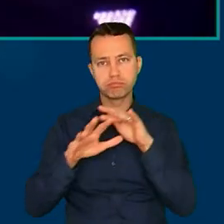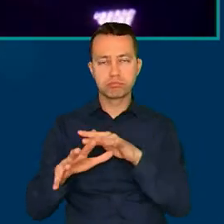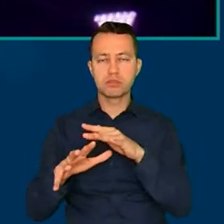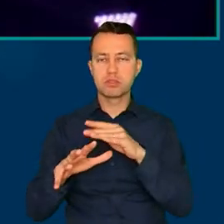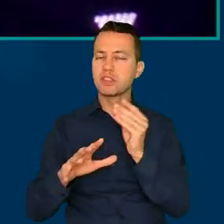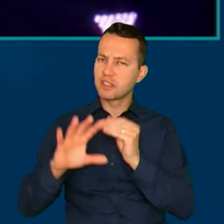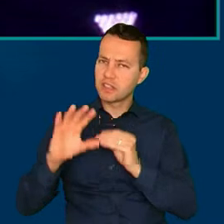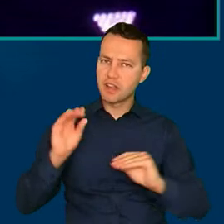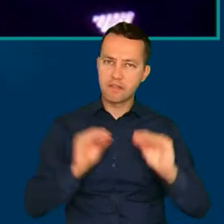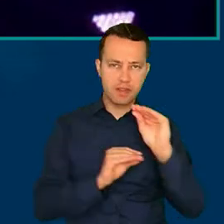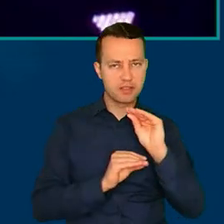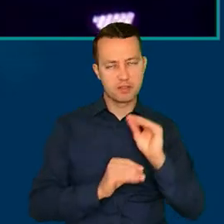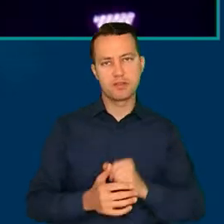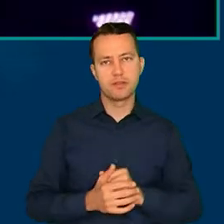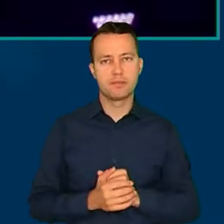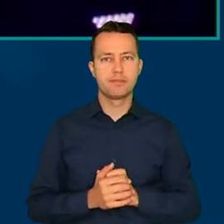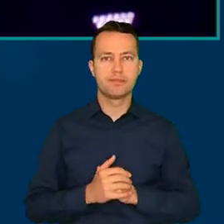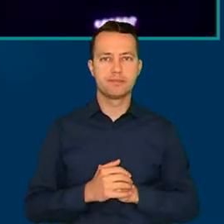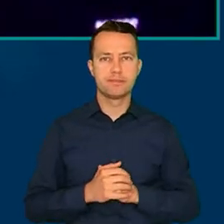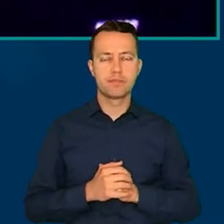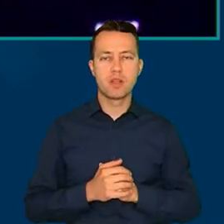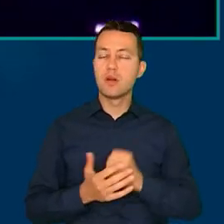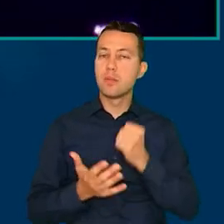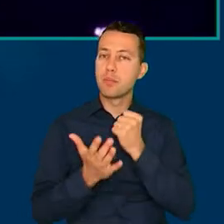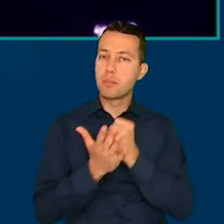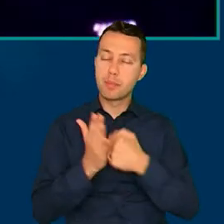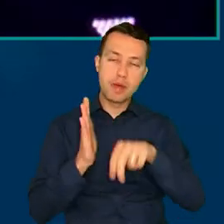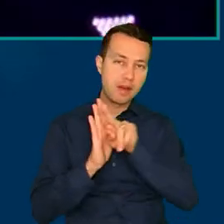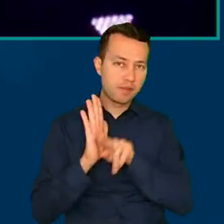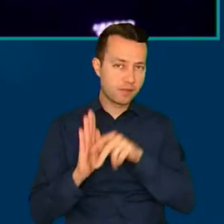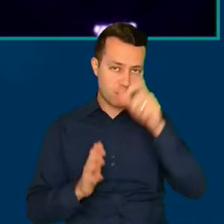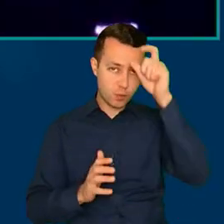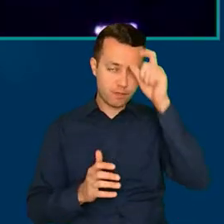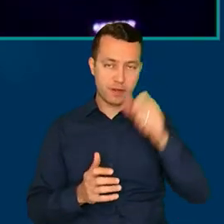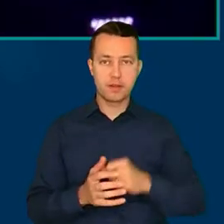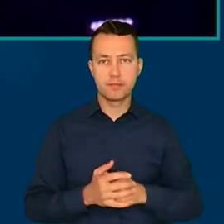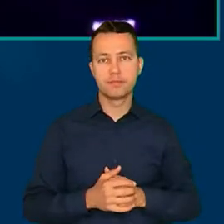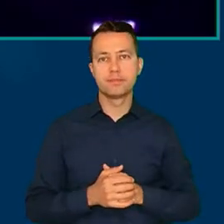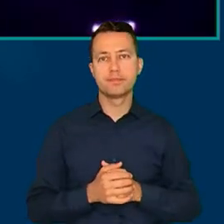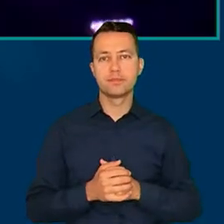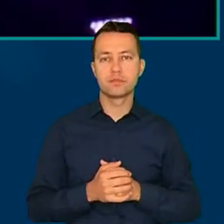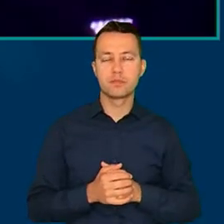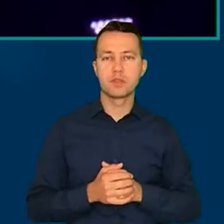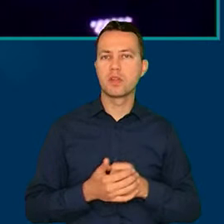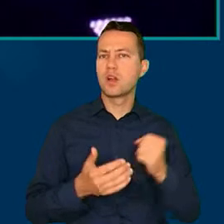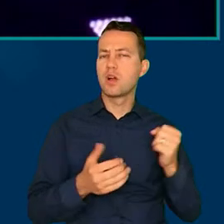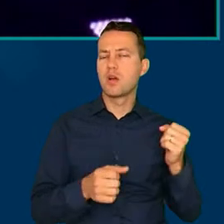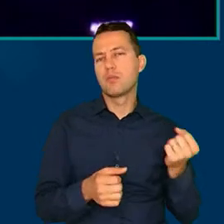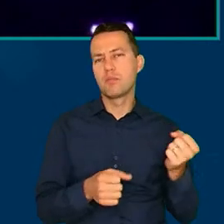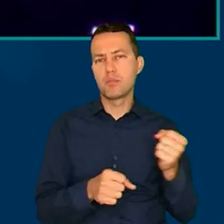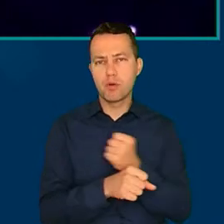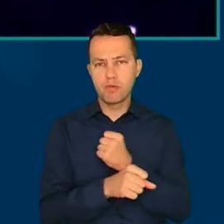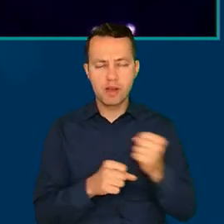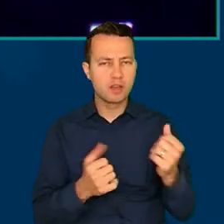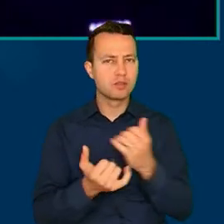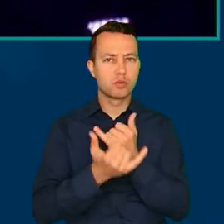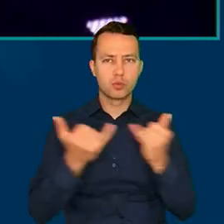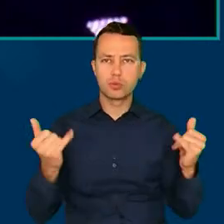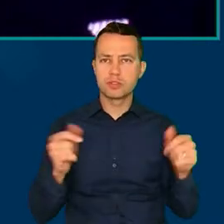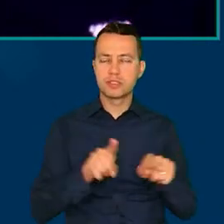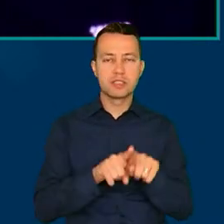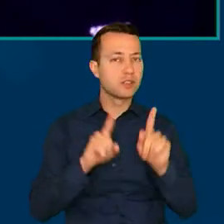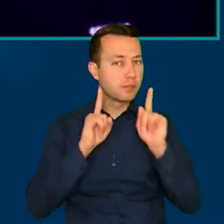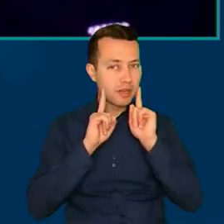biggest, the most irreversible impact, and human rights at risk of the potential most